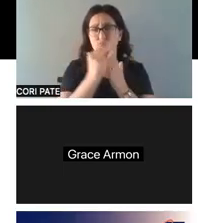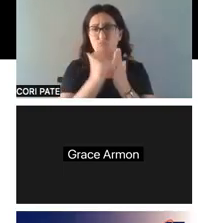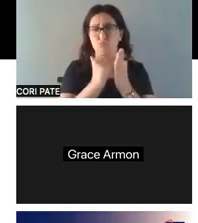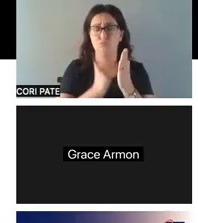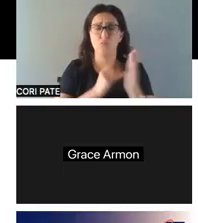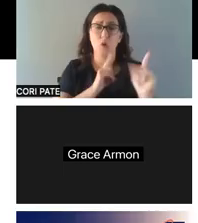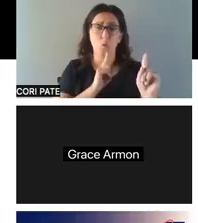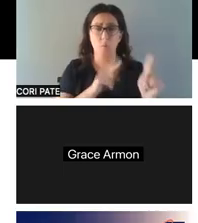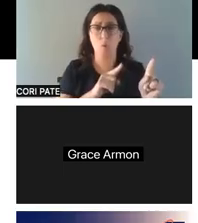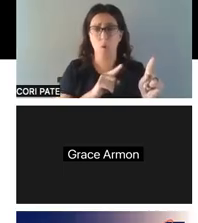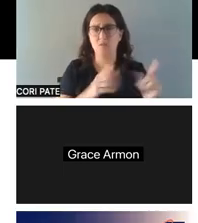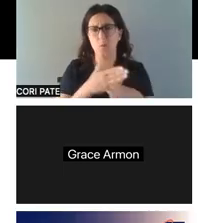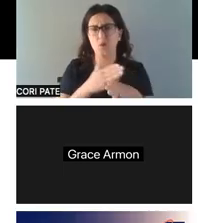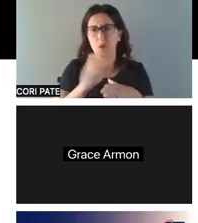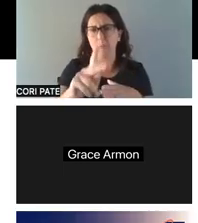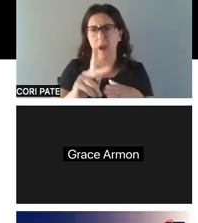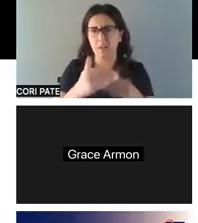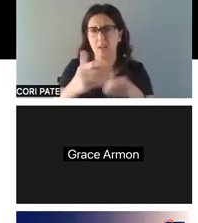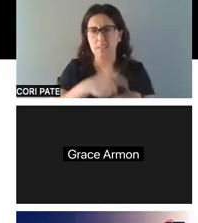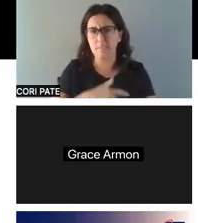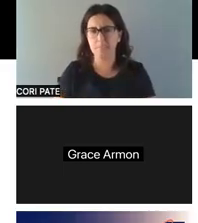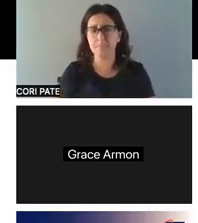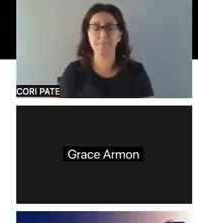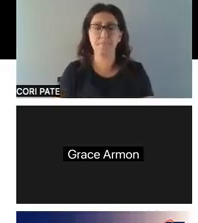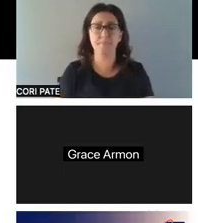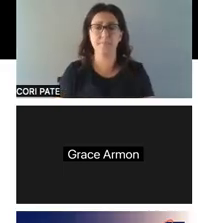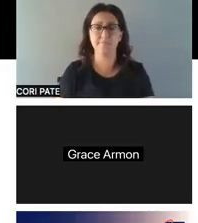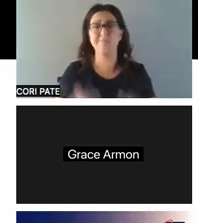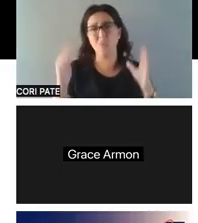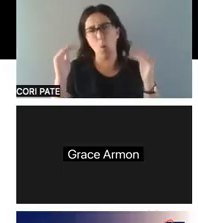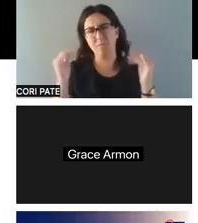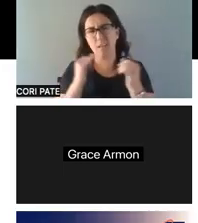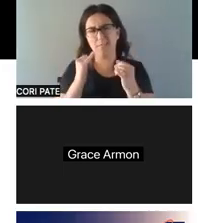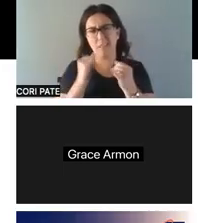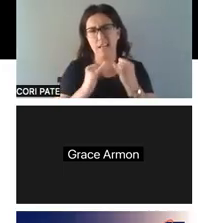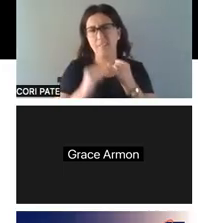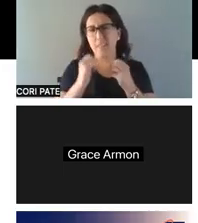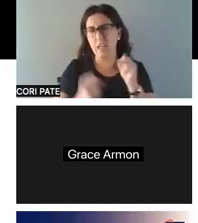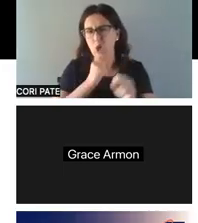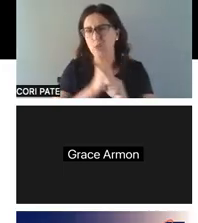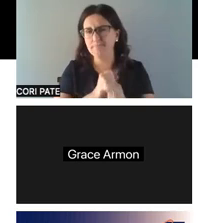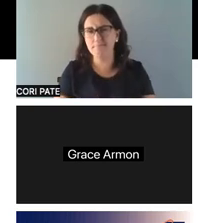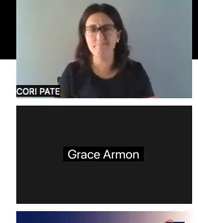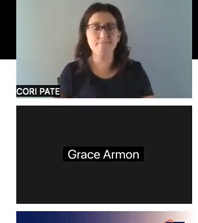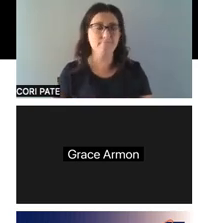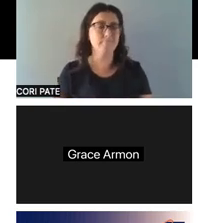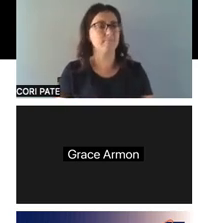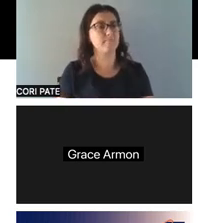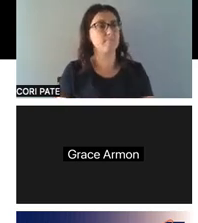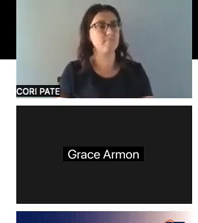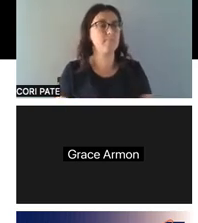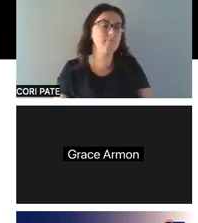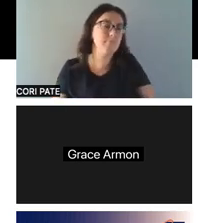or brief and share back with you all, hopefully by the end of the year. Okay, and next slide, please.